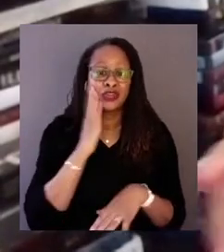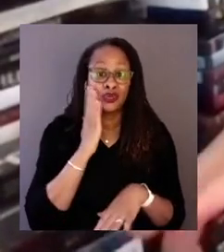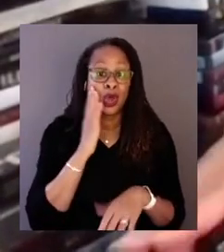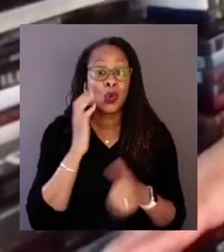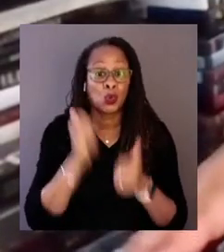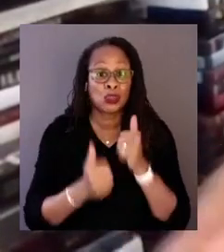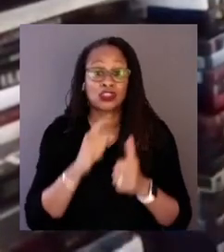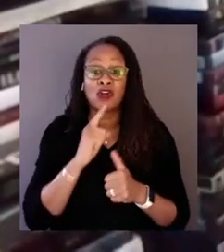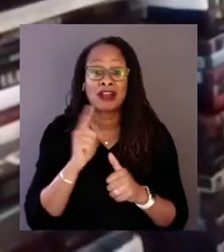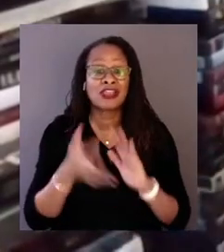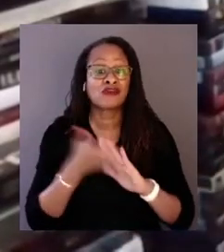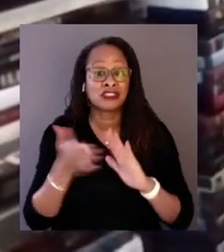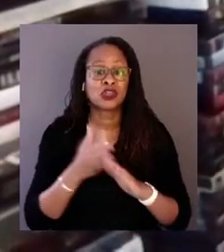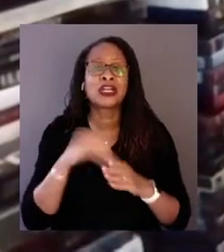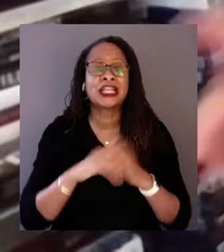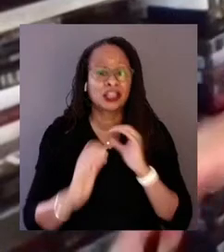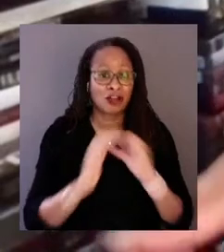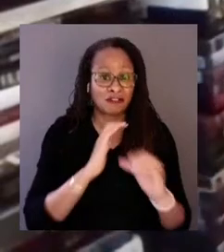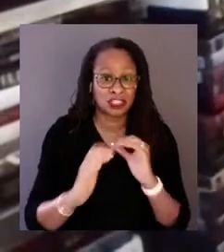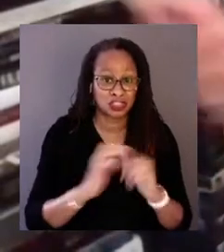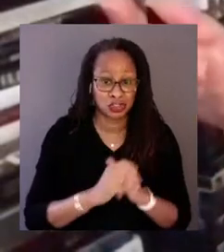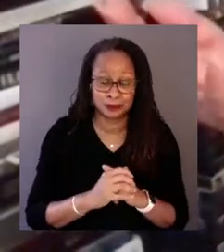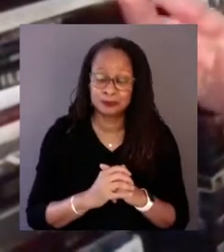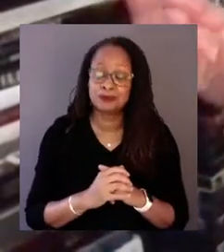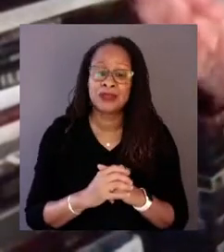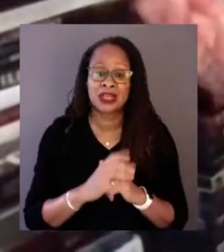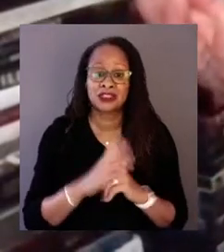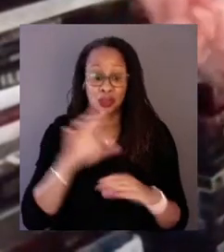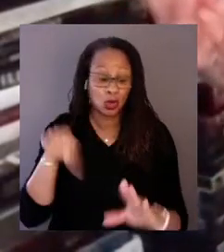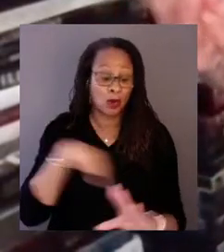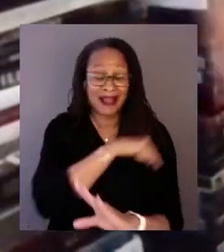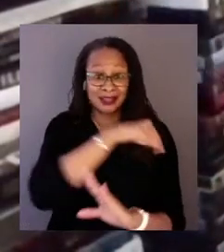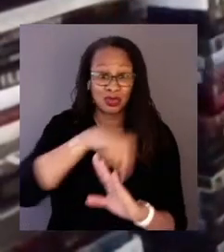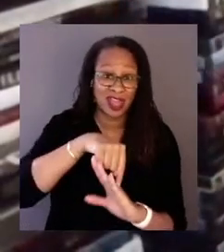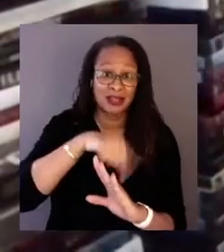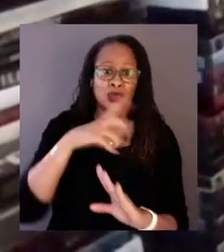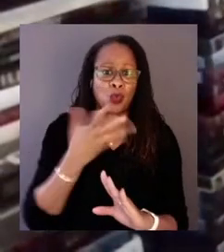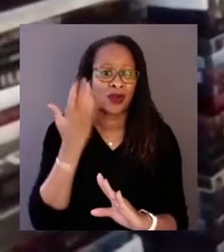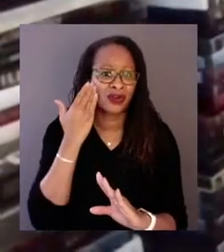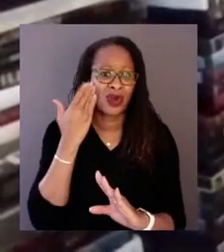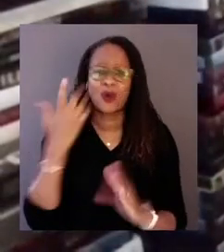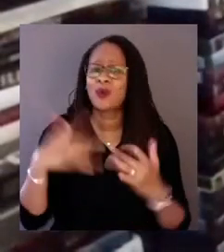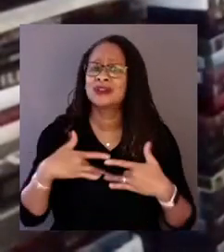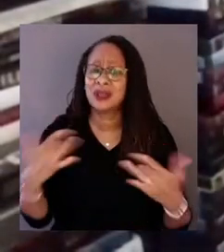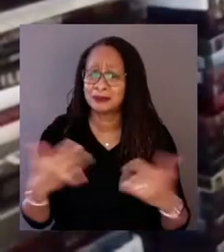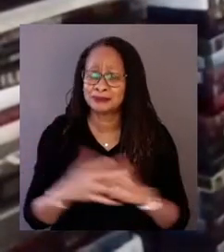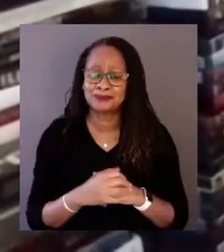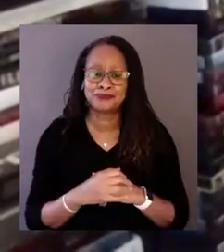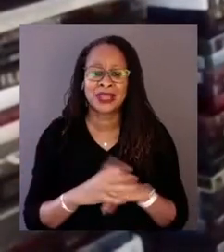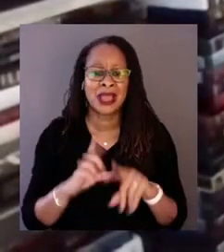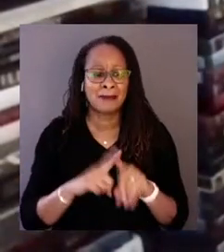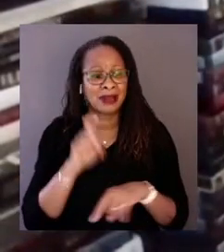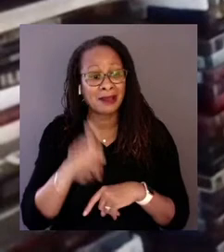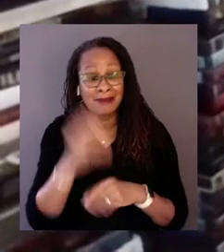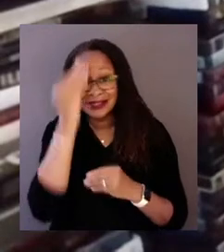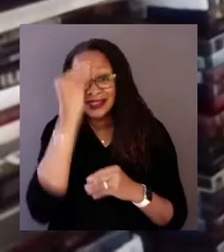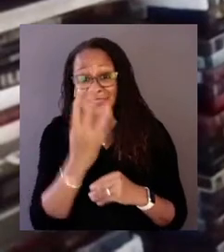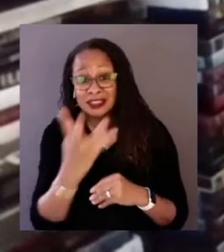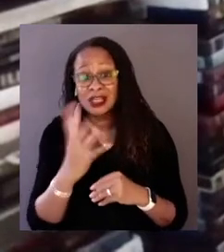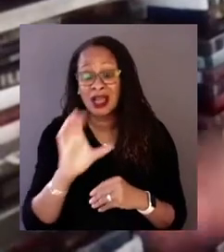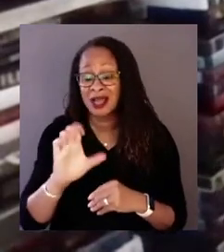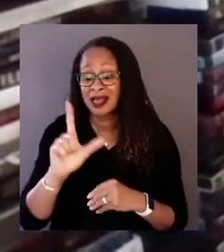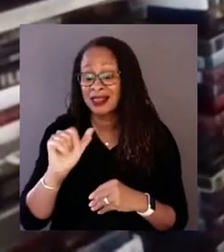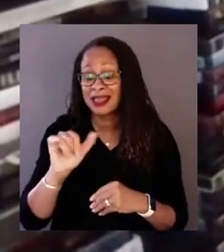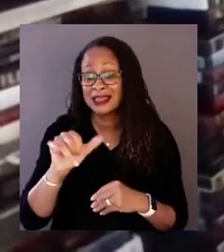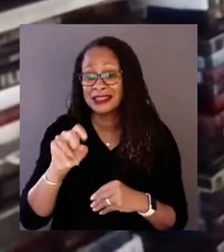are in the conversation. So you circle back to that because you wanna know what's going on. But I have to tell you, Clayton, watching the